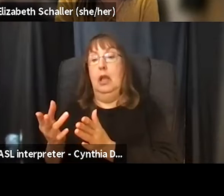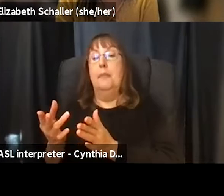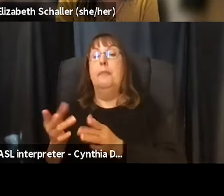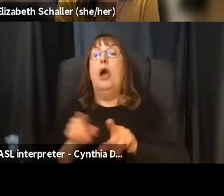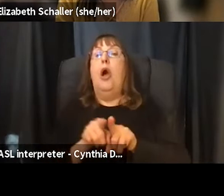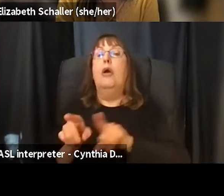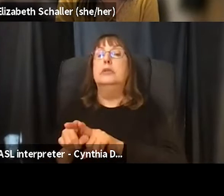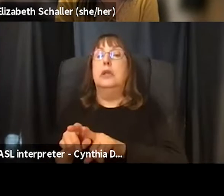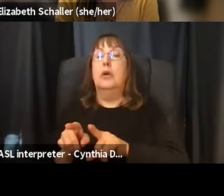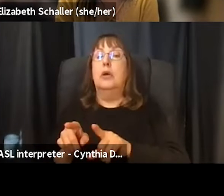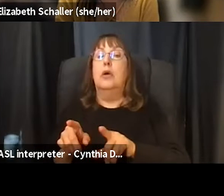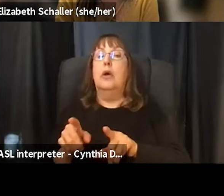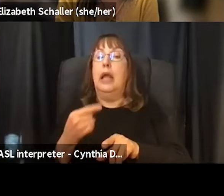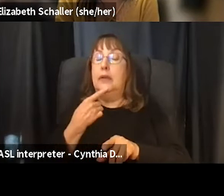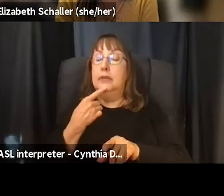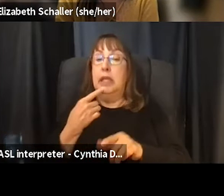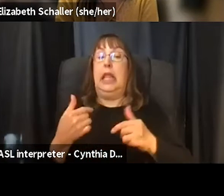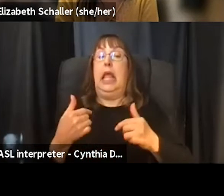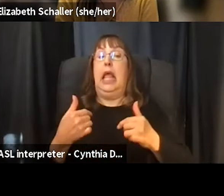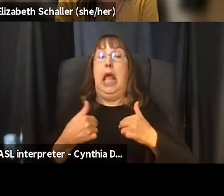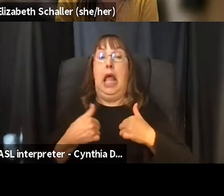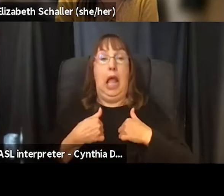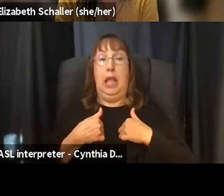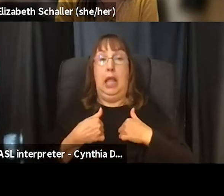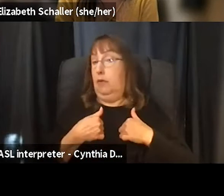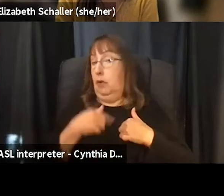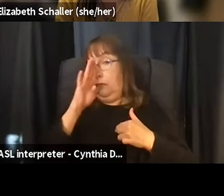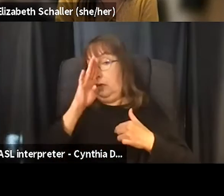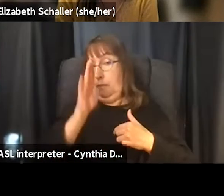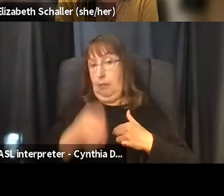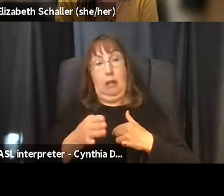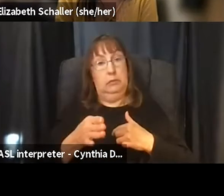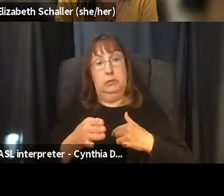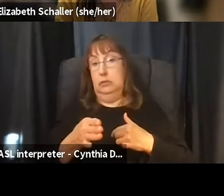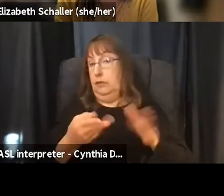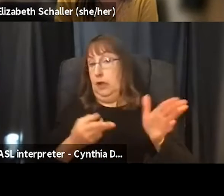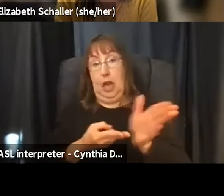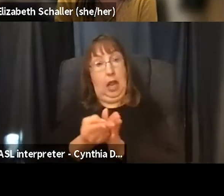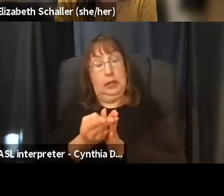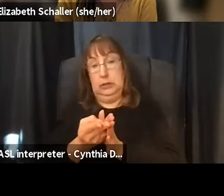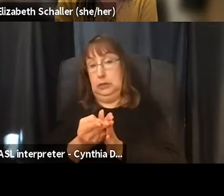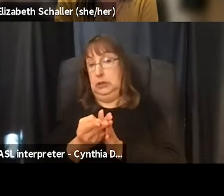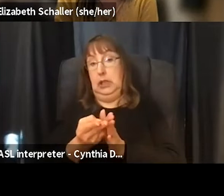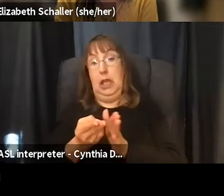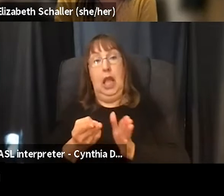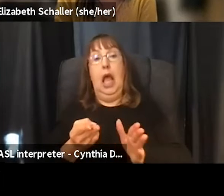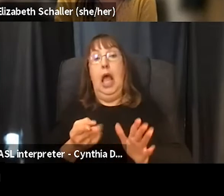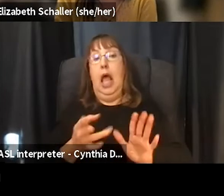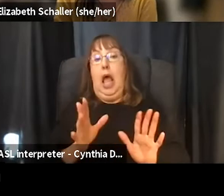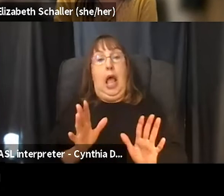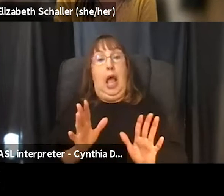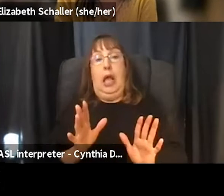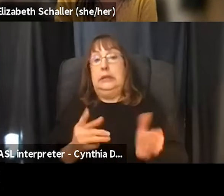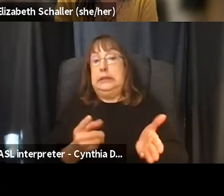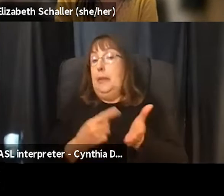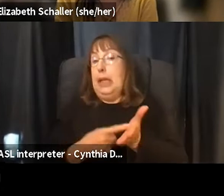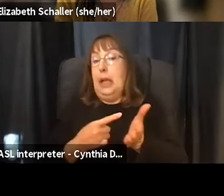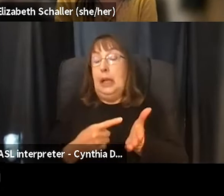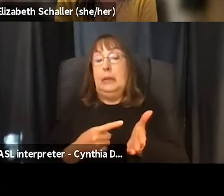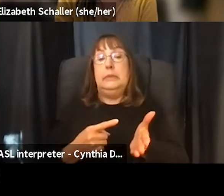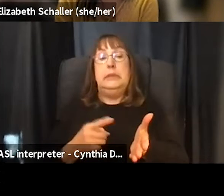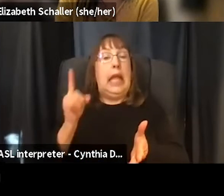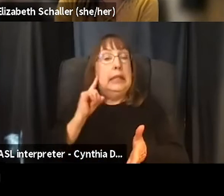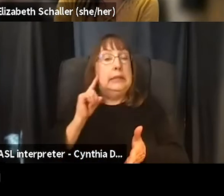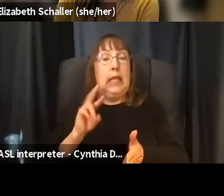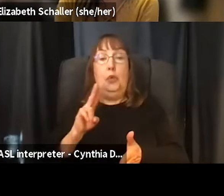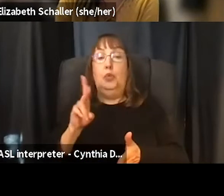said, I am going to be very blunt and very honest. I don't necessarily, I sometimes sound rude when I'm